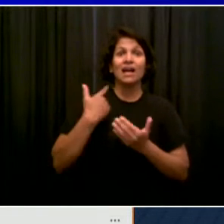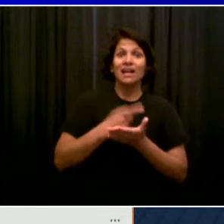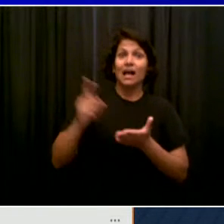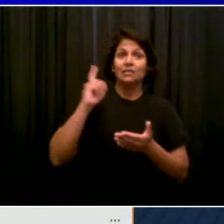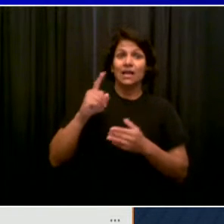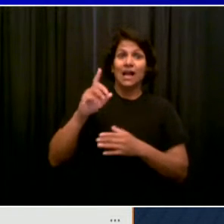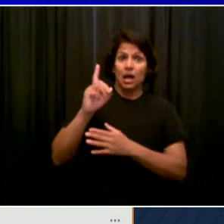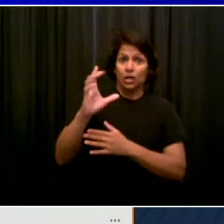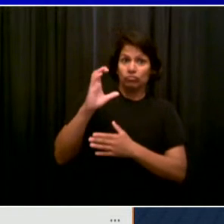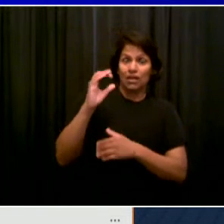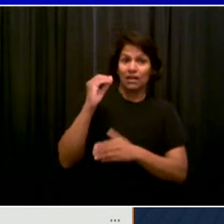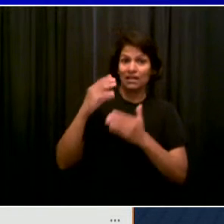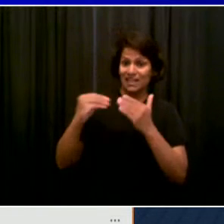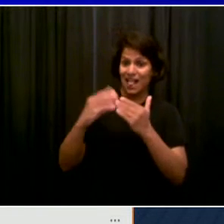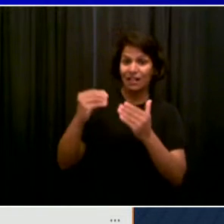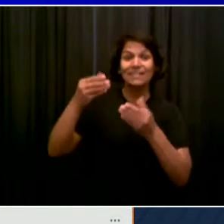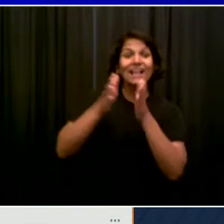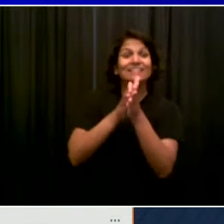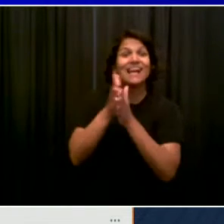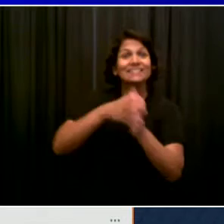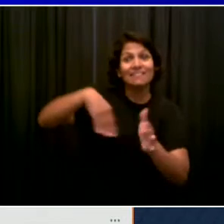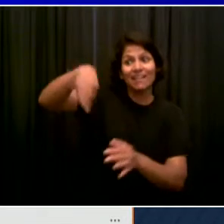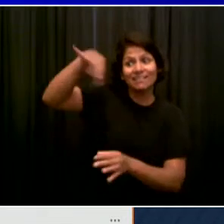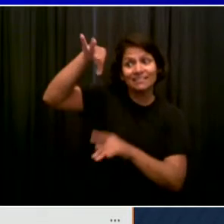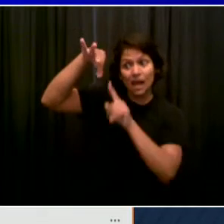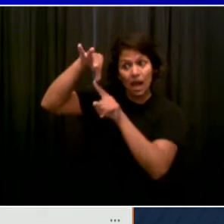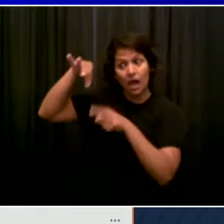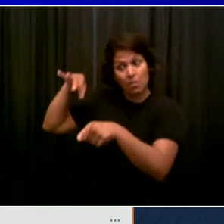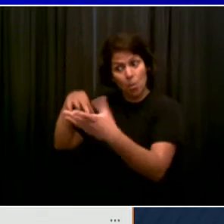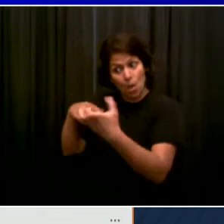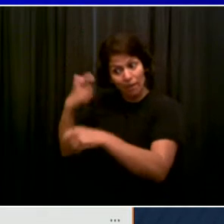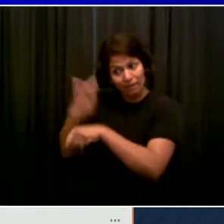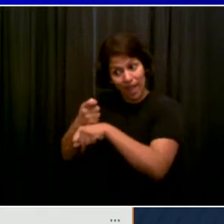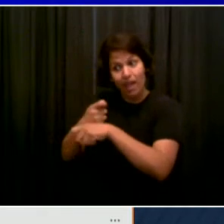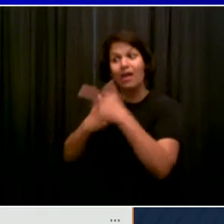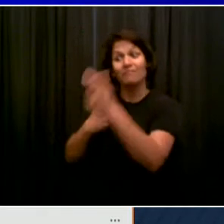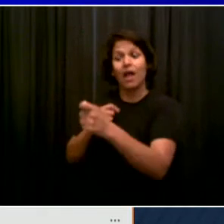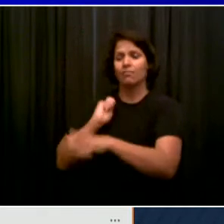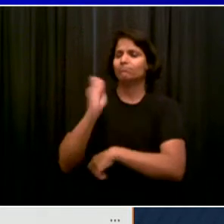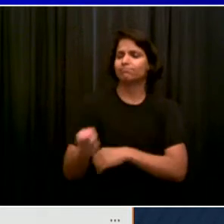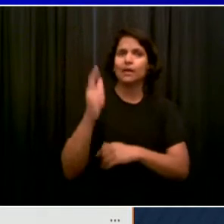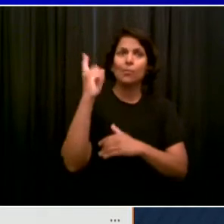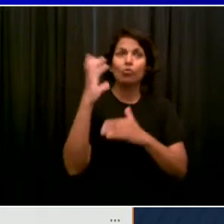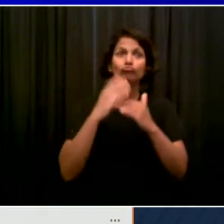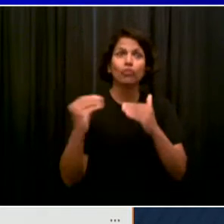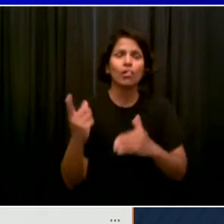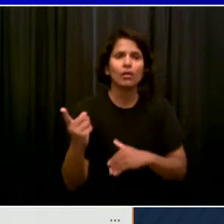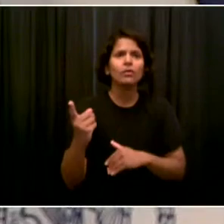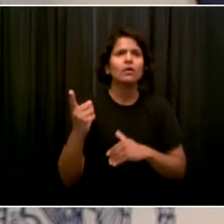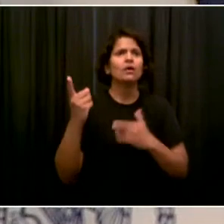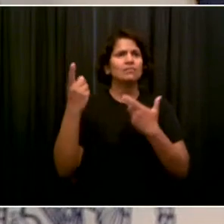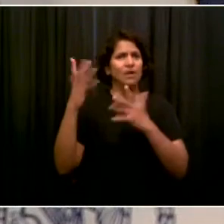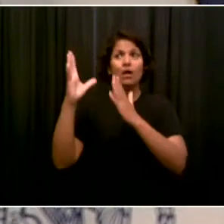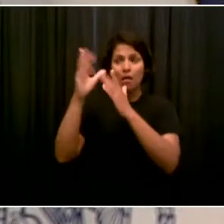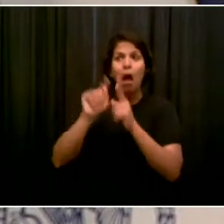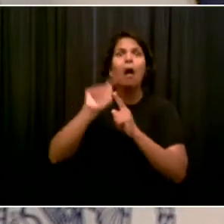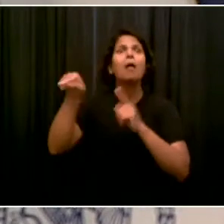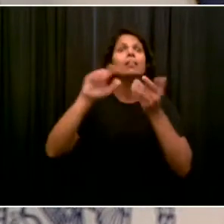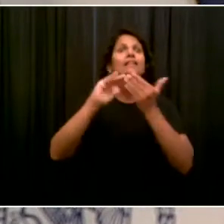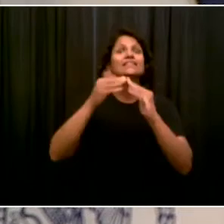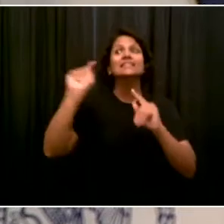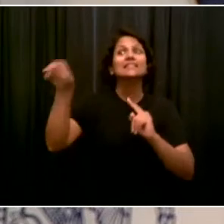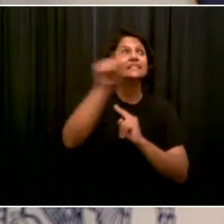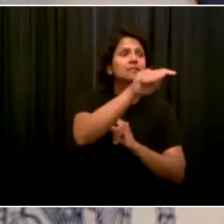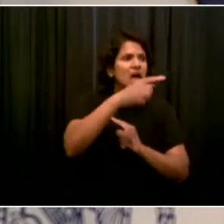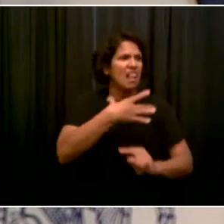federal government around the country. We know that's working too. So every piece helps to get more people vaccinated.